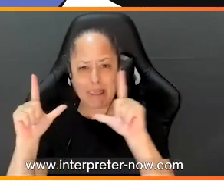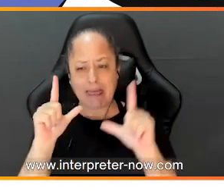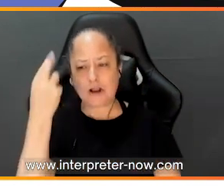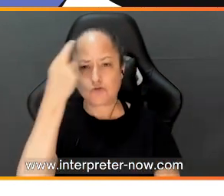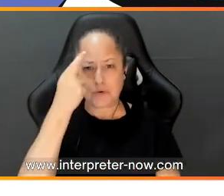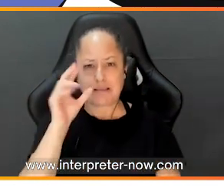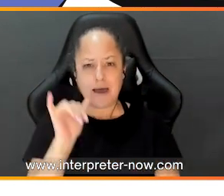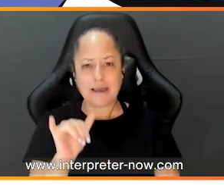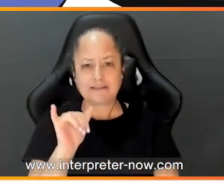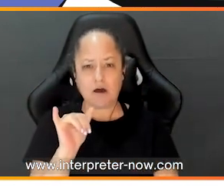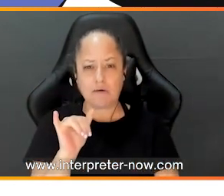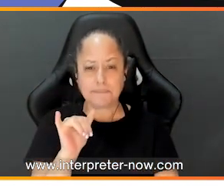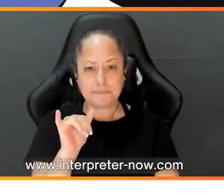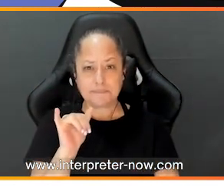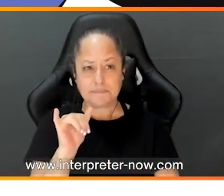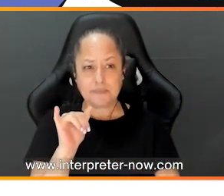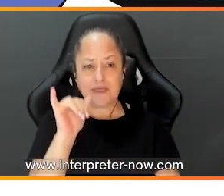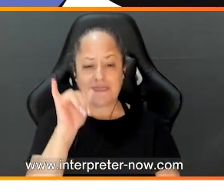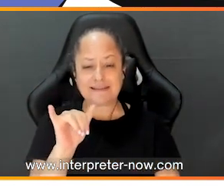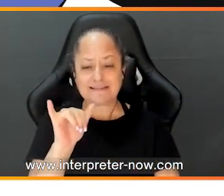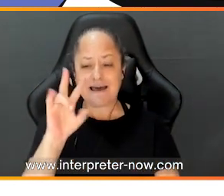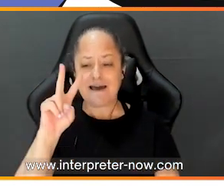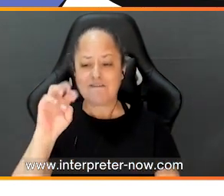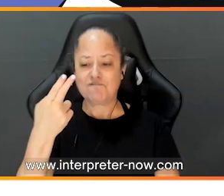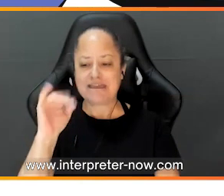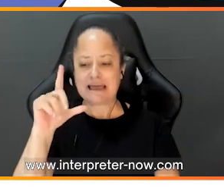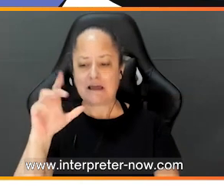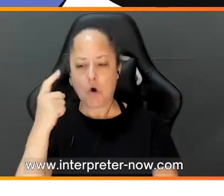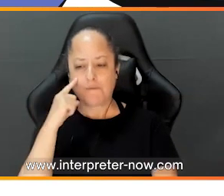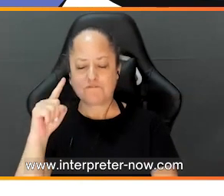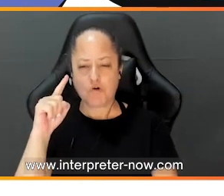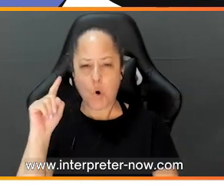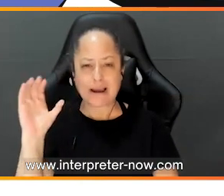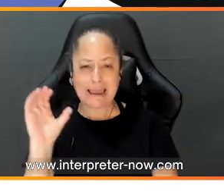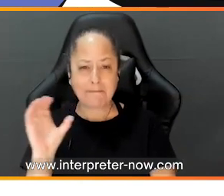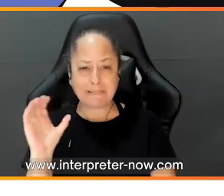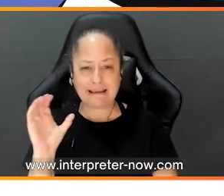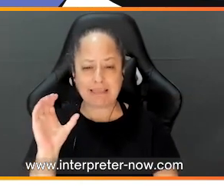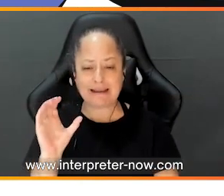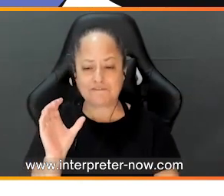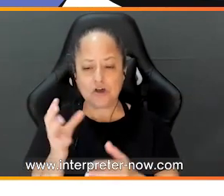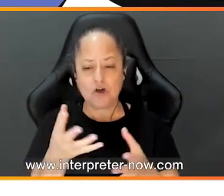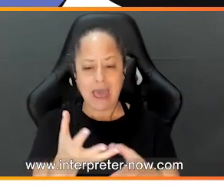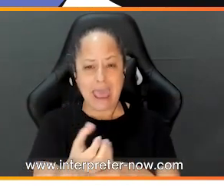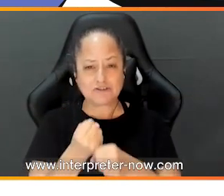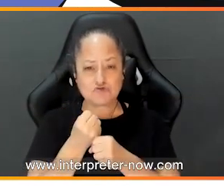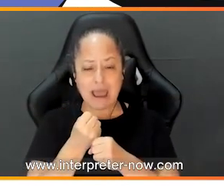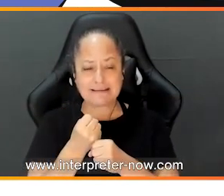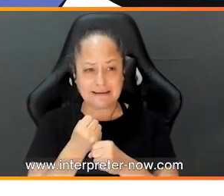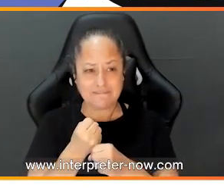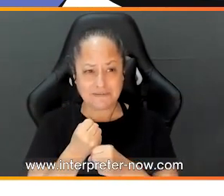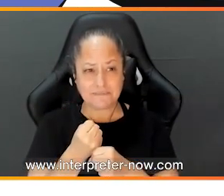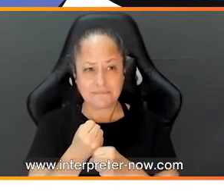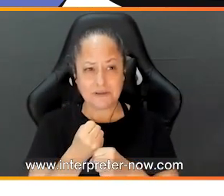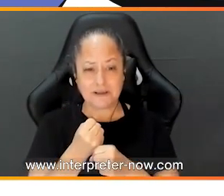benefiting? And that's the kind of taker. So yeah, so I think that there's a lot of work to be done there to kind of start to shift those